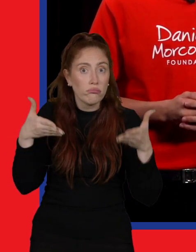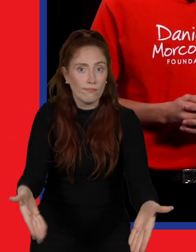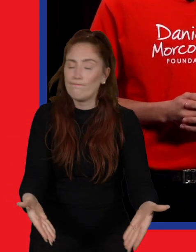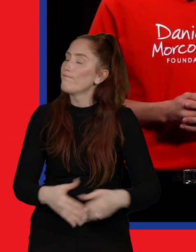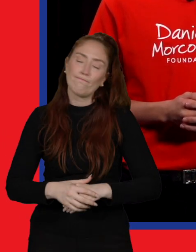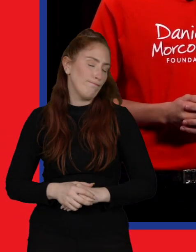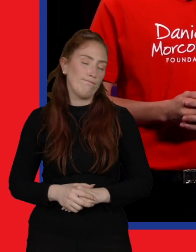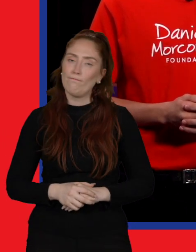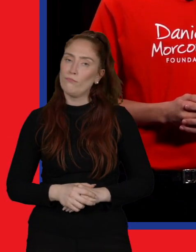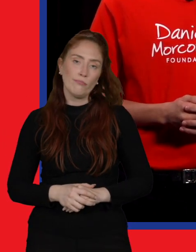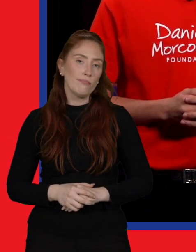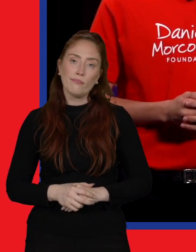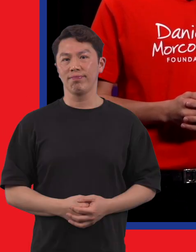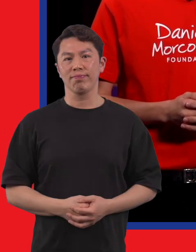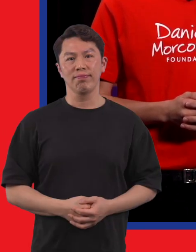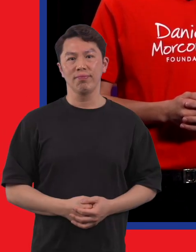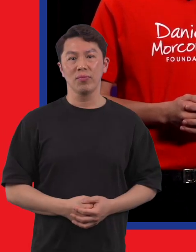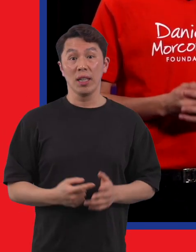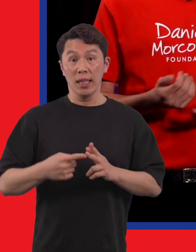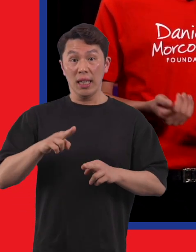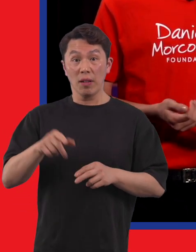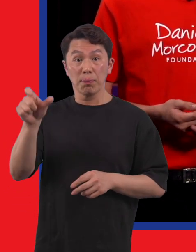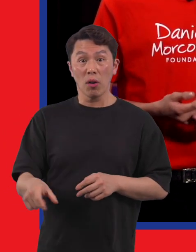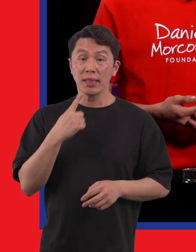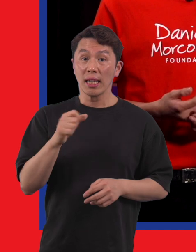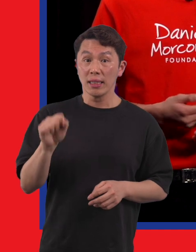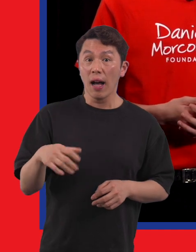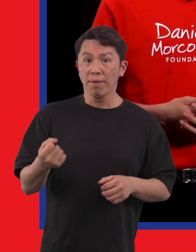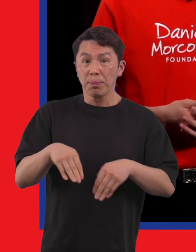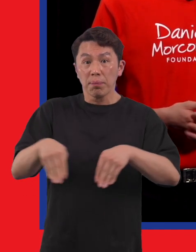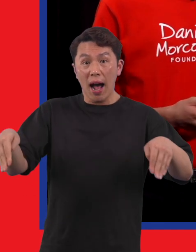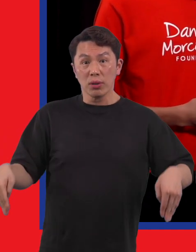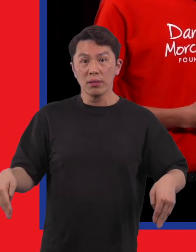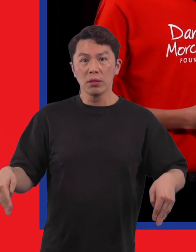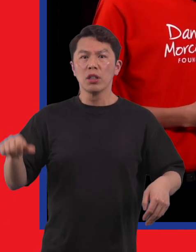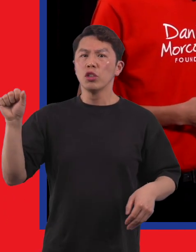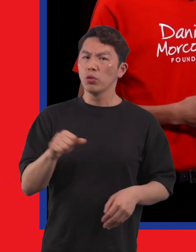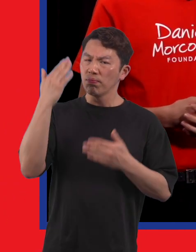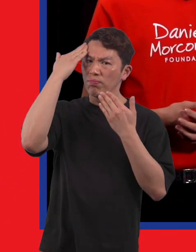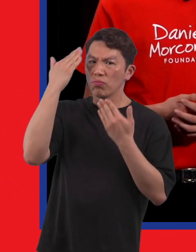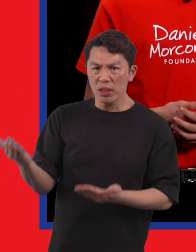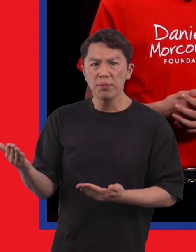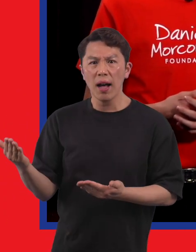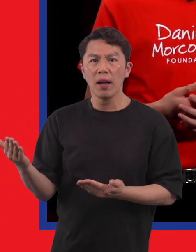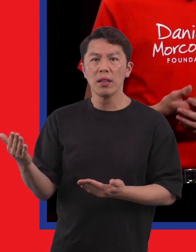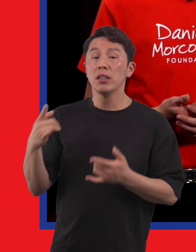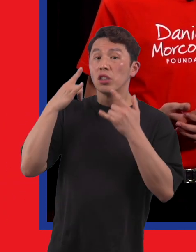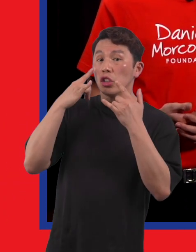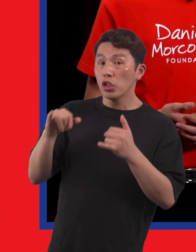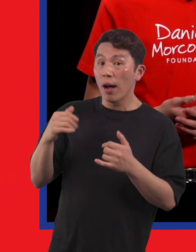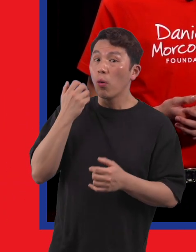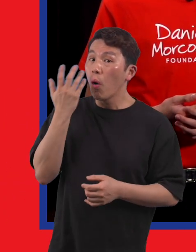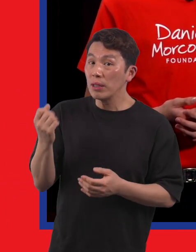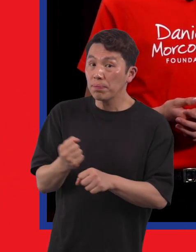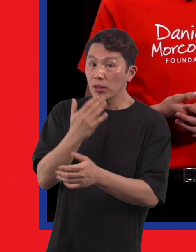not enthusiastic and affirmative consent. If a person has set a boundary like Hayley did, you should regularly check